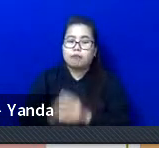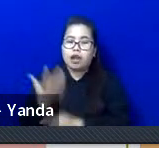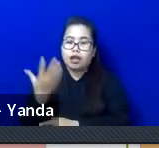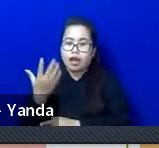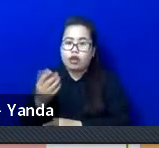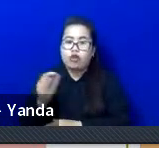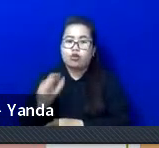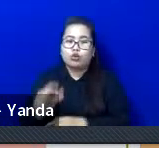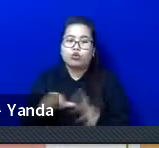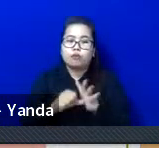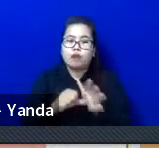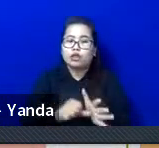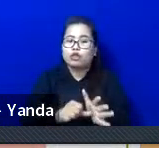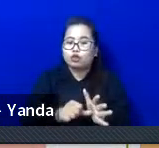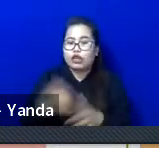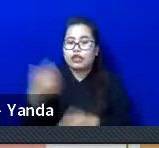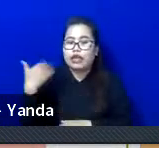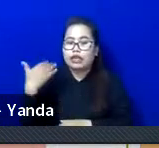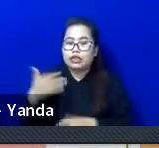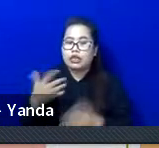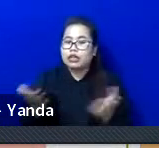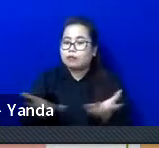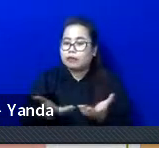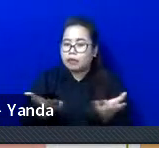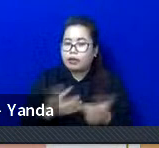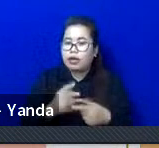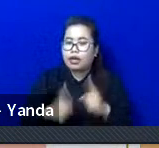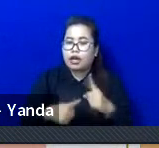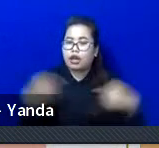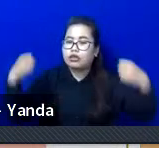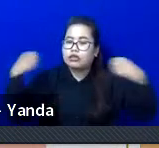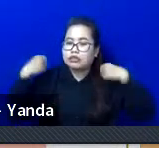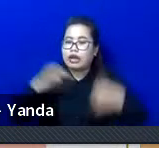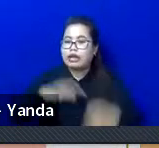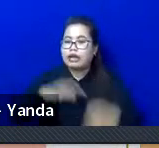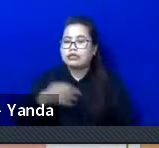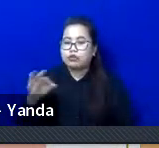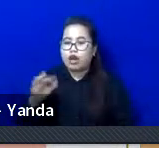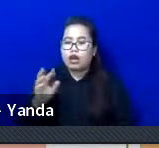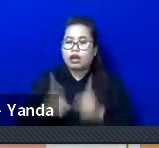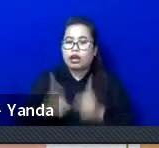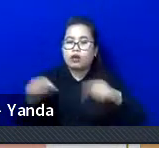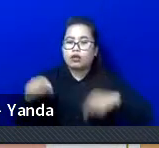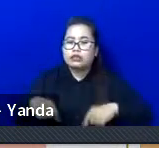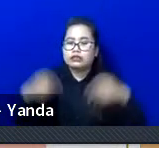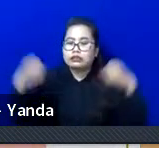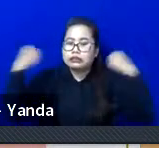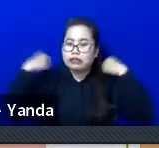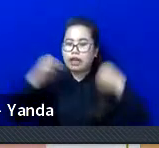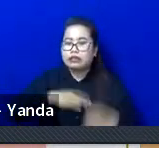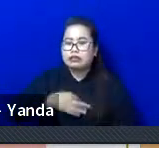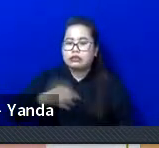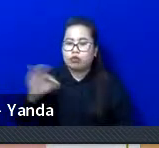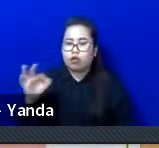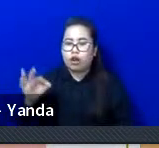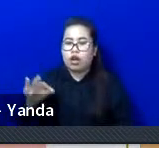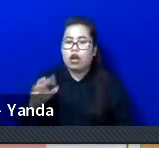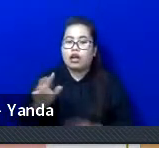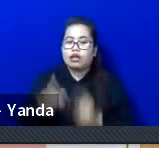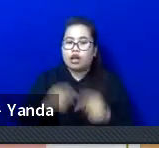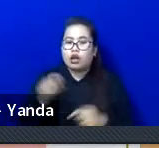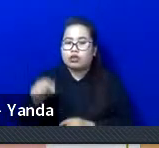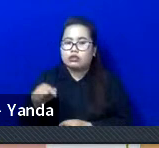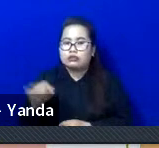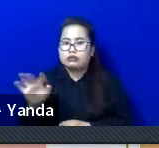untuk membantu tadi bagaimana yang sehat jiwa itu tetap sehat jiwa, yang resiko itu jangan